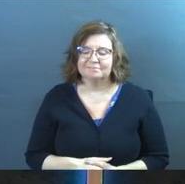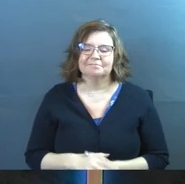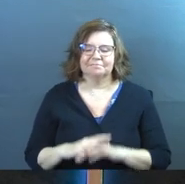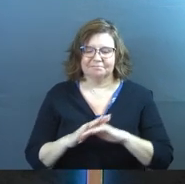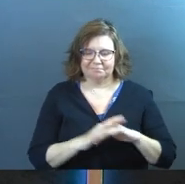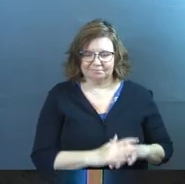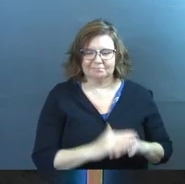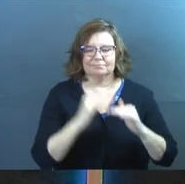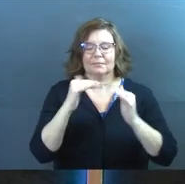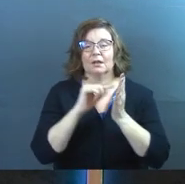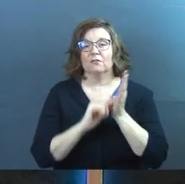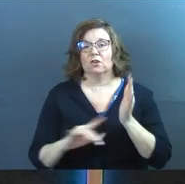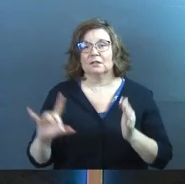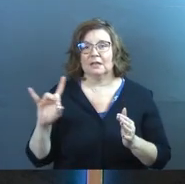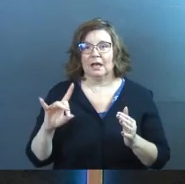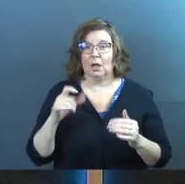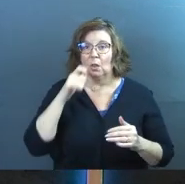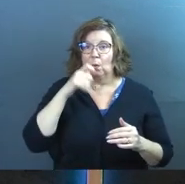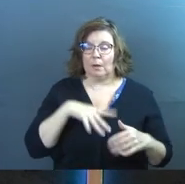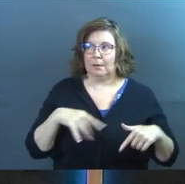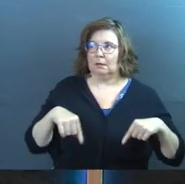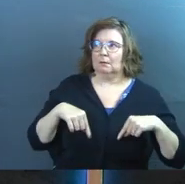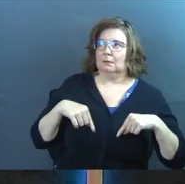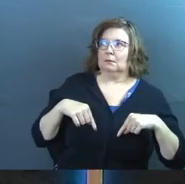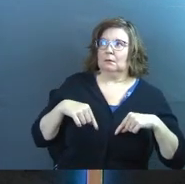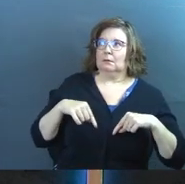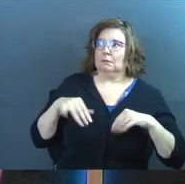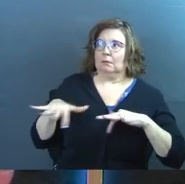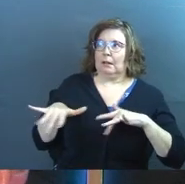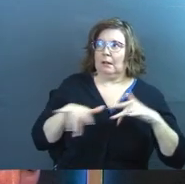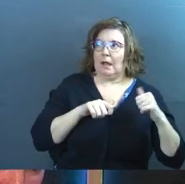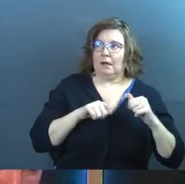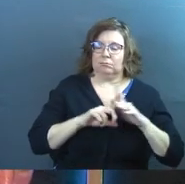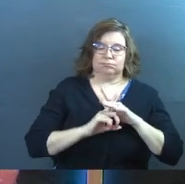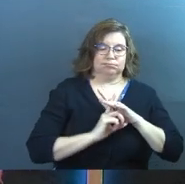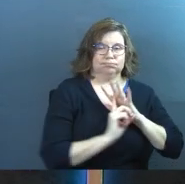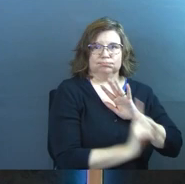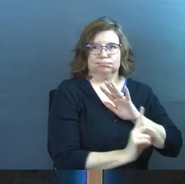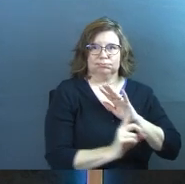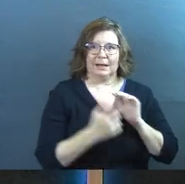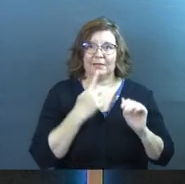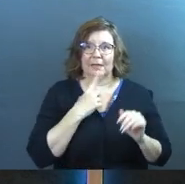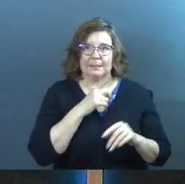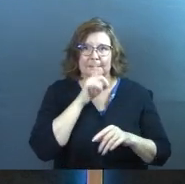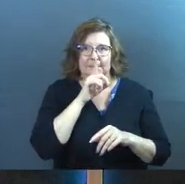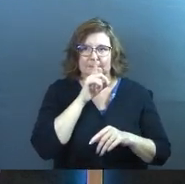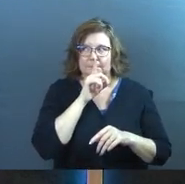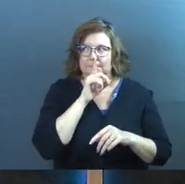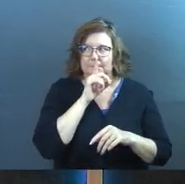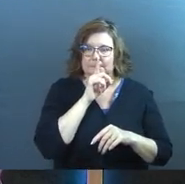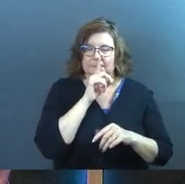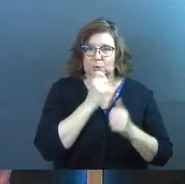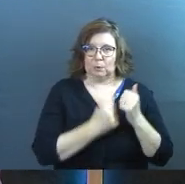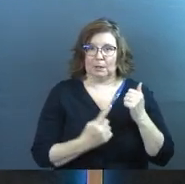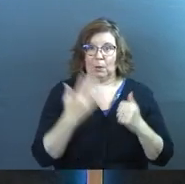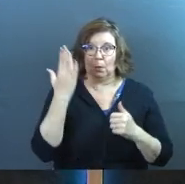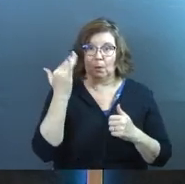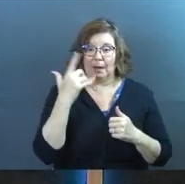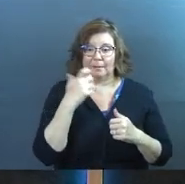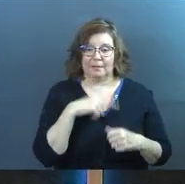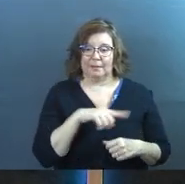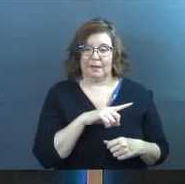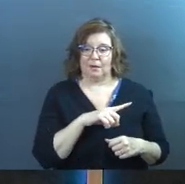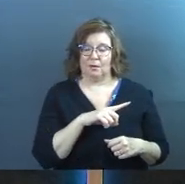verse 8. Trembling and bewildered, the women went out and they fled from the tomb and they said nothing to anyone